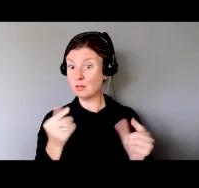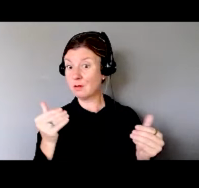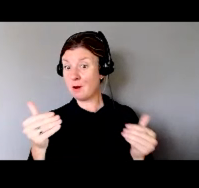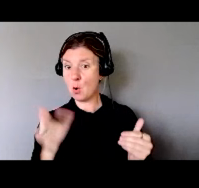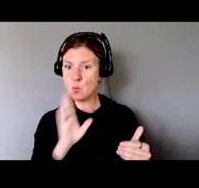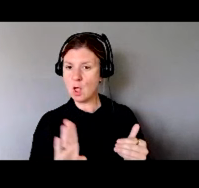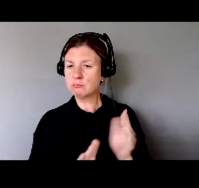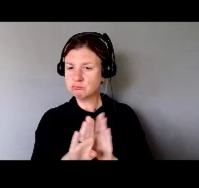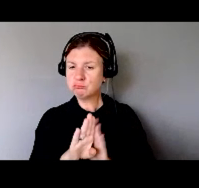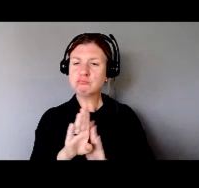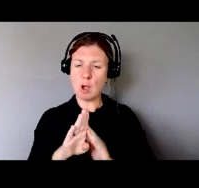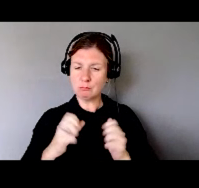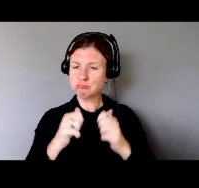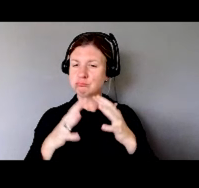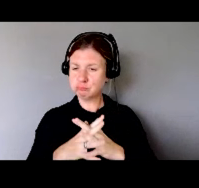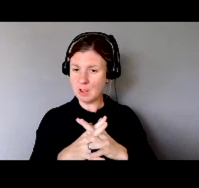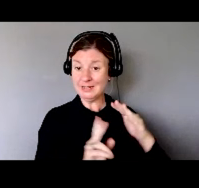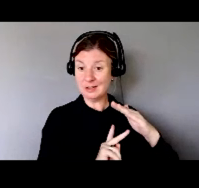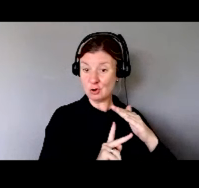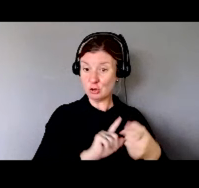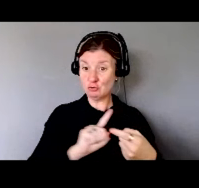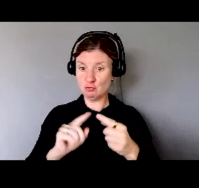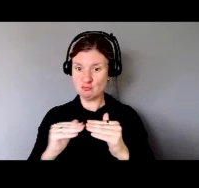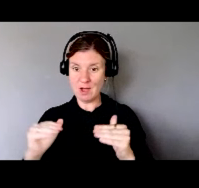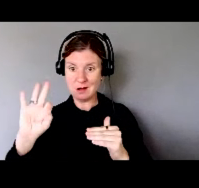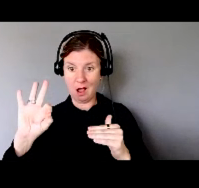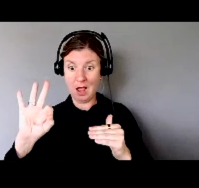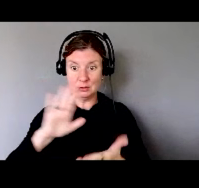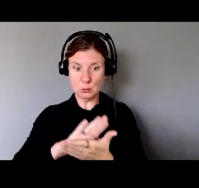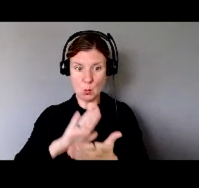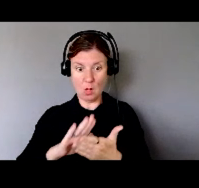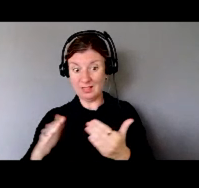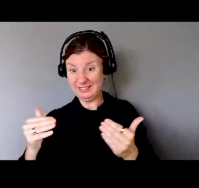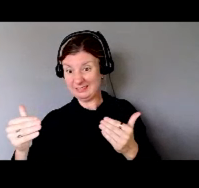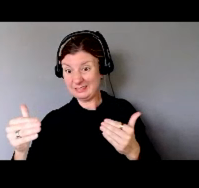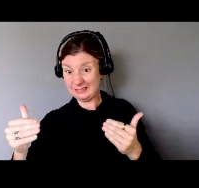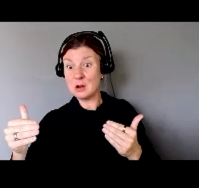9 school across the road in the not-so-distant future.